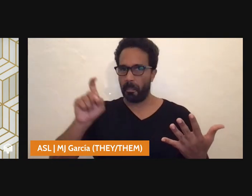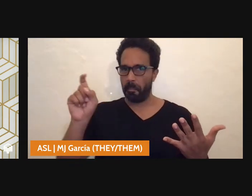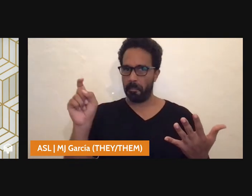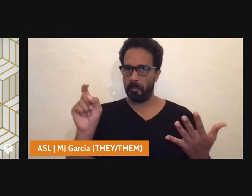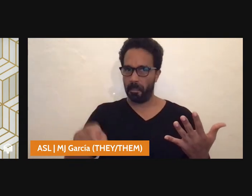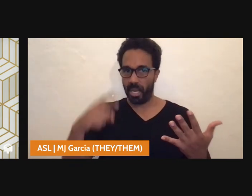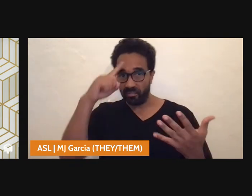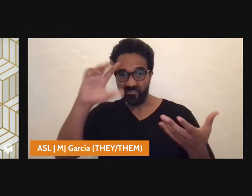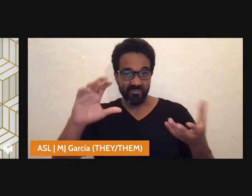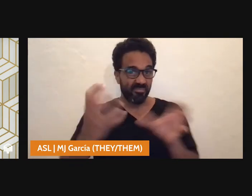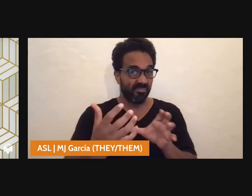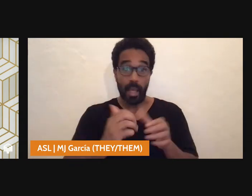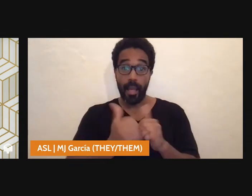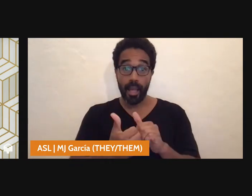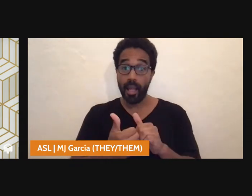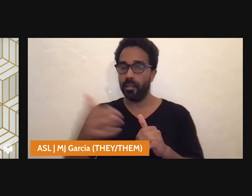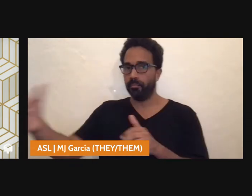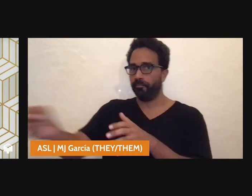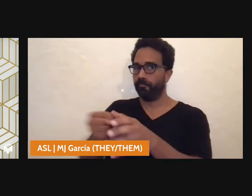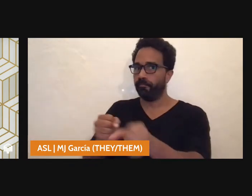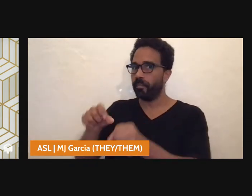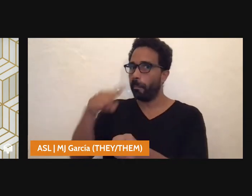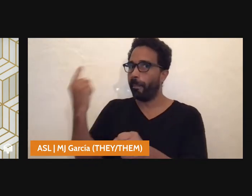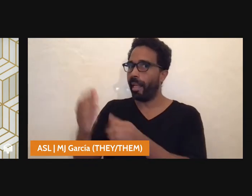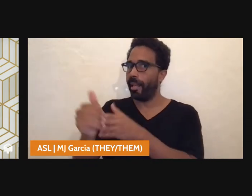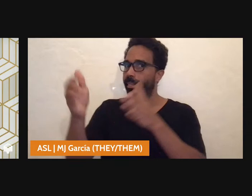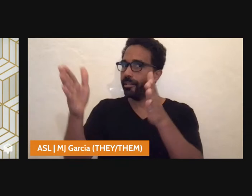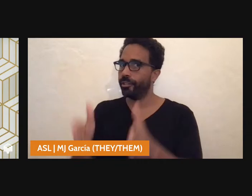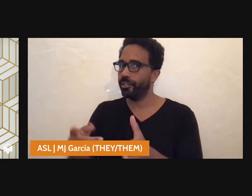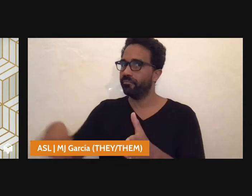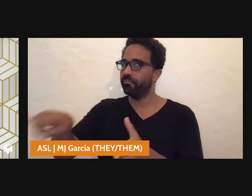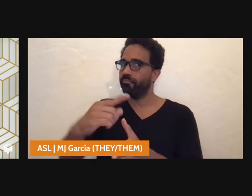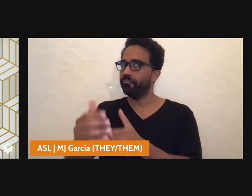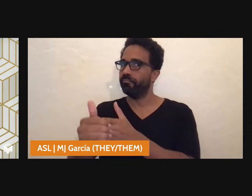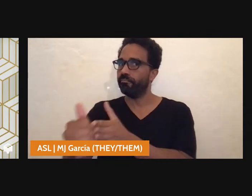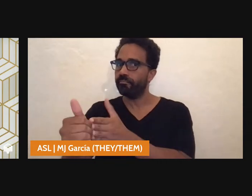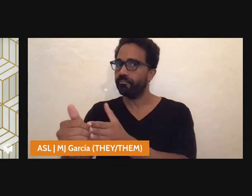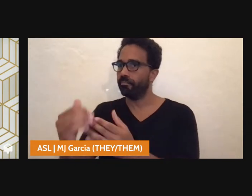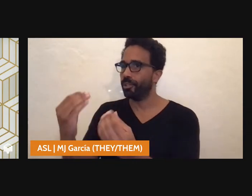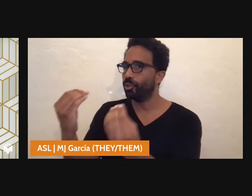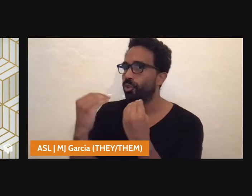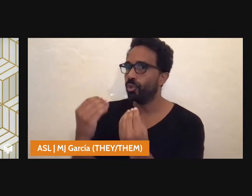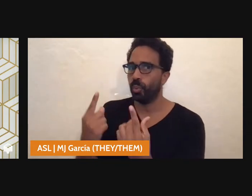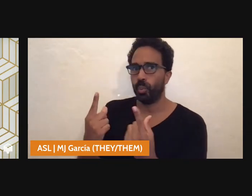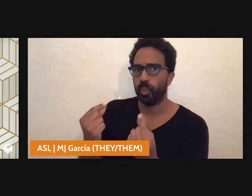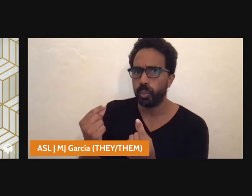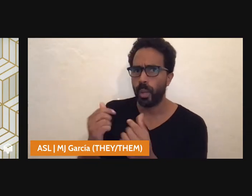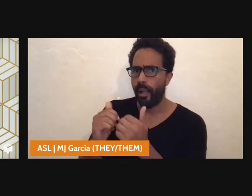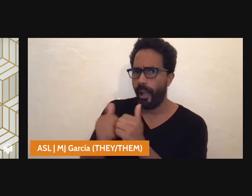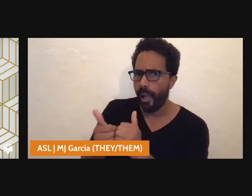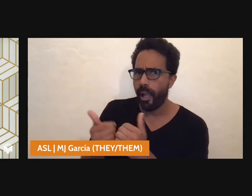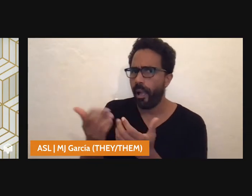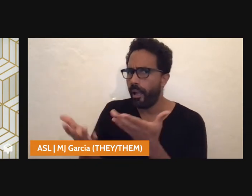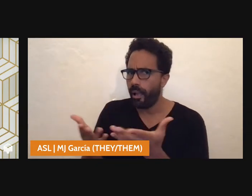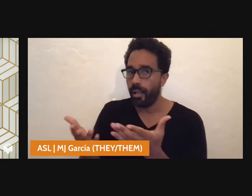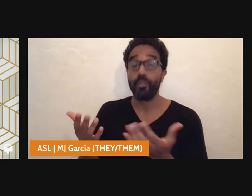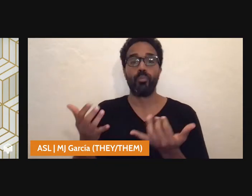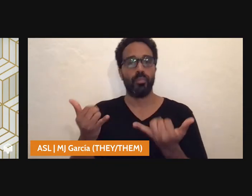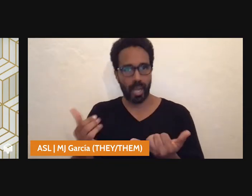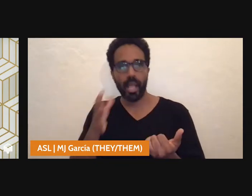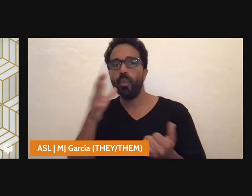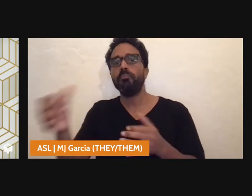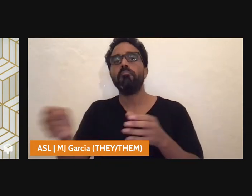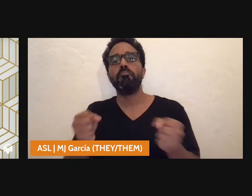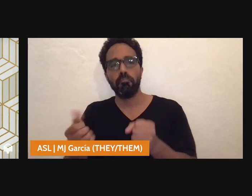paradigm. Today, we will talk with Black leaders who have and continue to forge new pathways to self-determination in